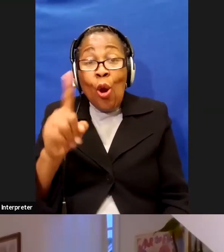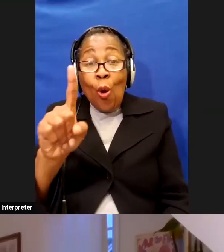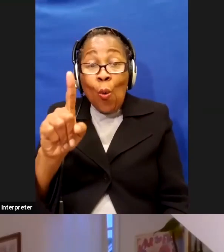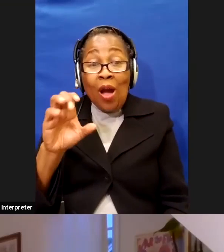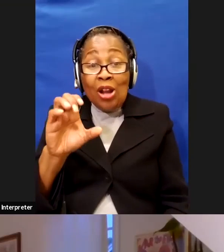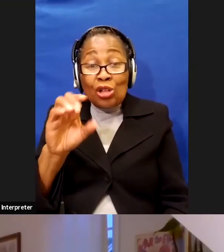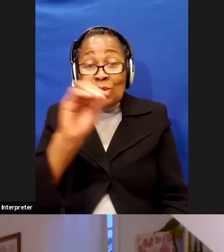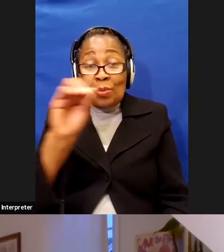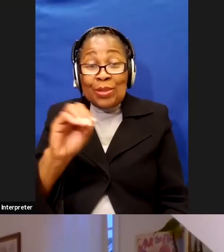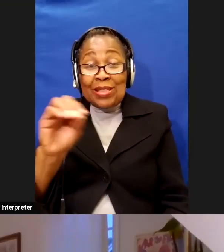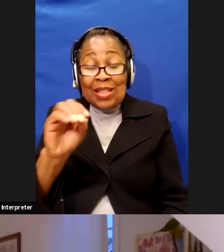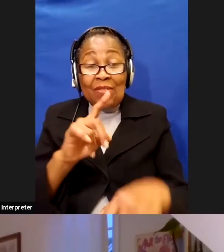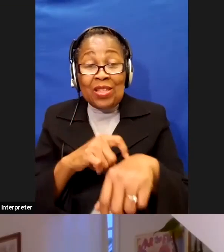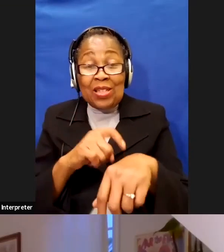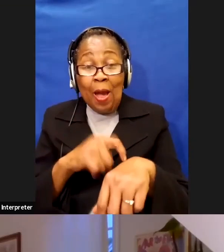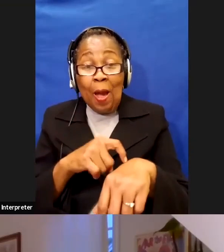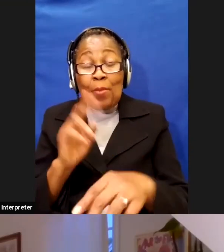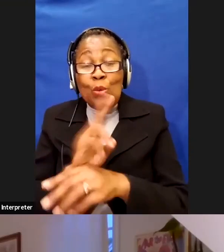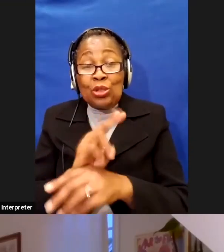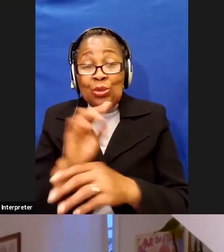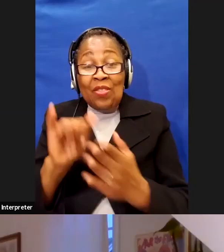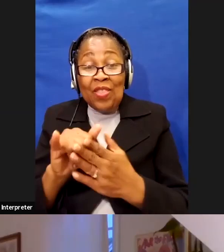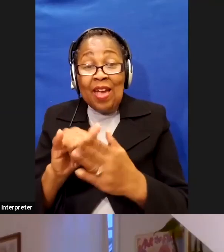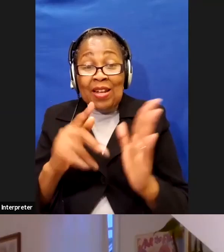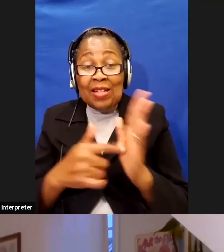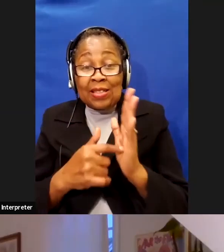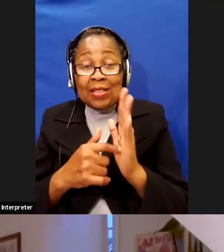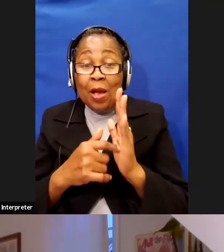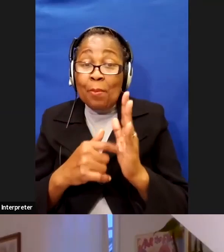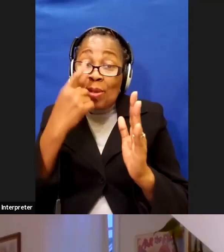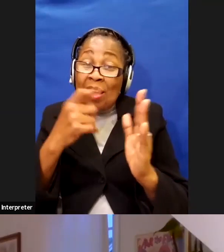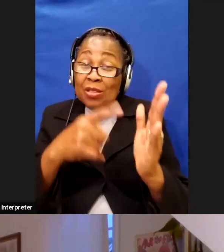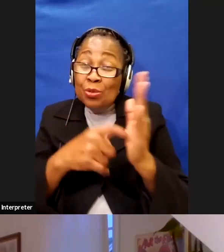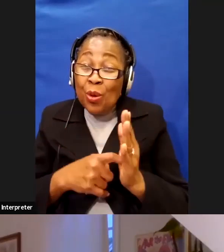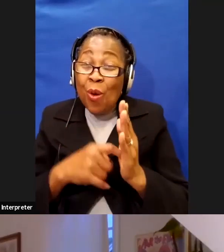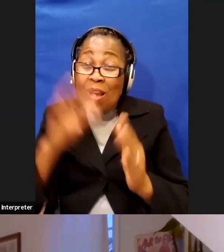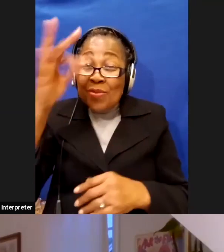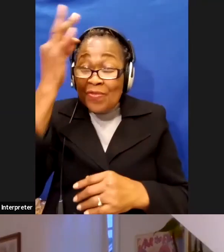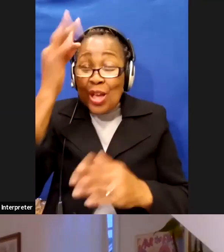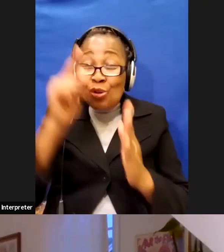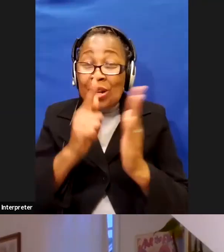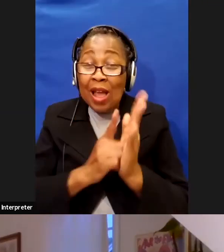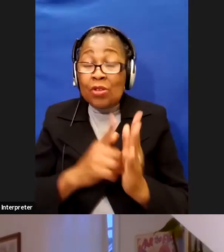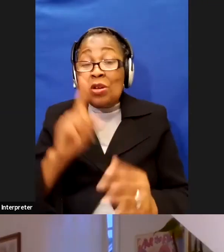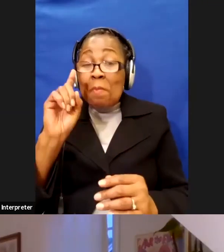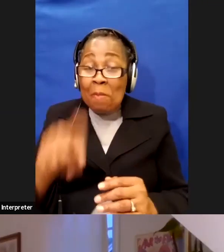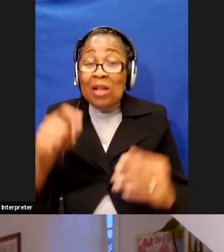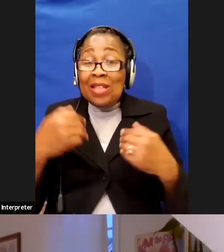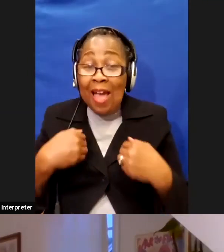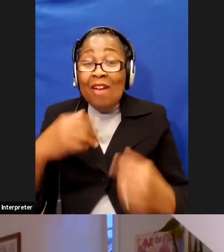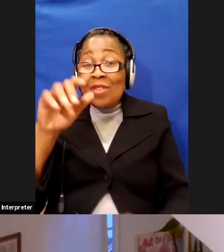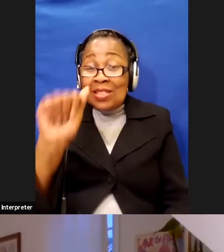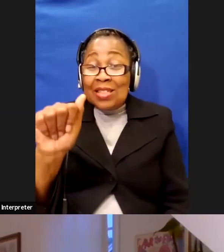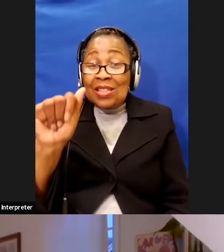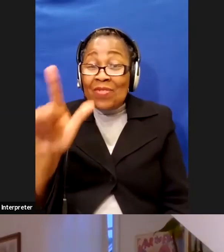that as an example because it's actually a requirement of federal law. You must have assistive listening devices always